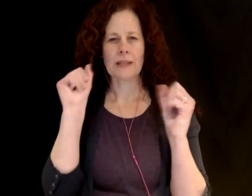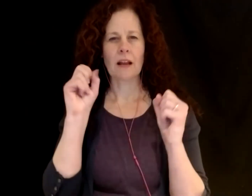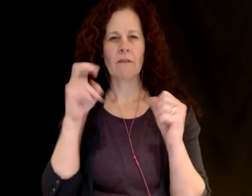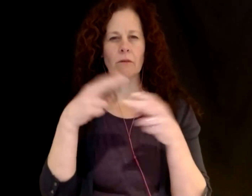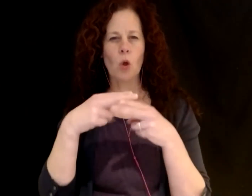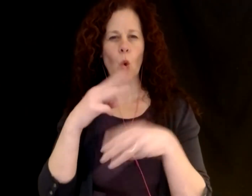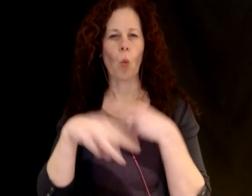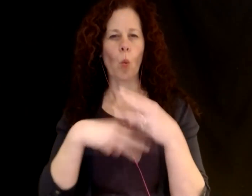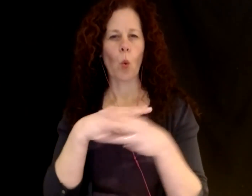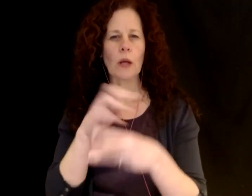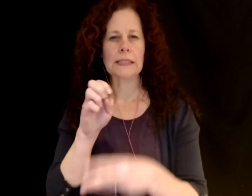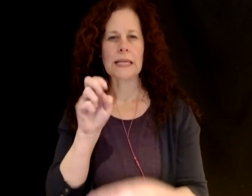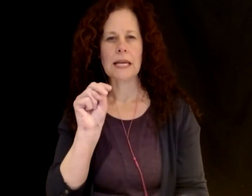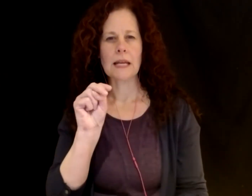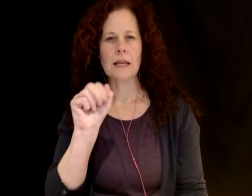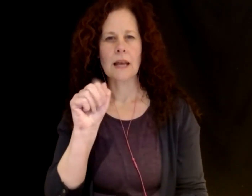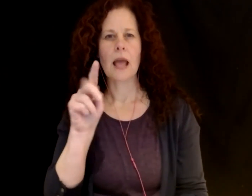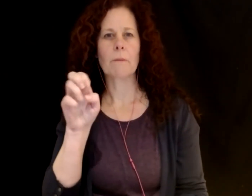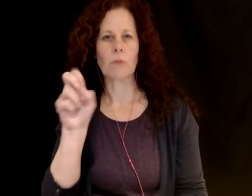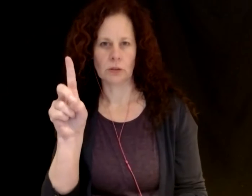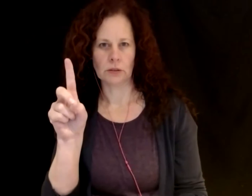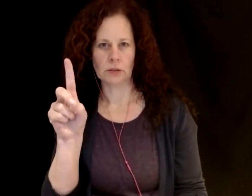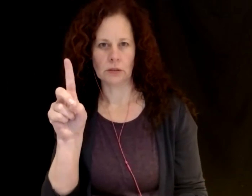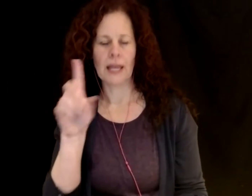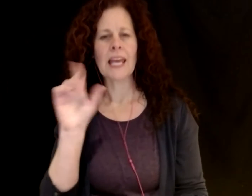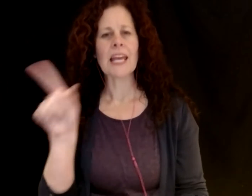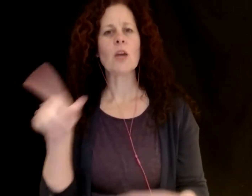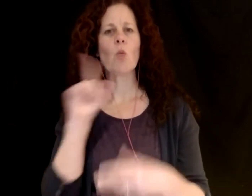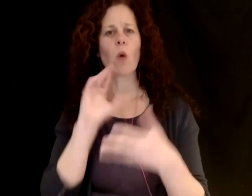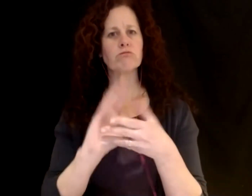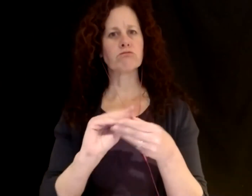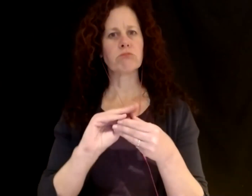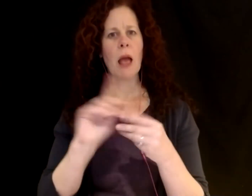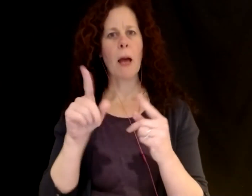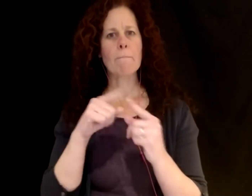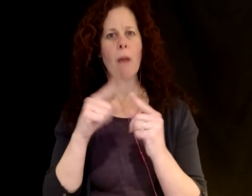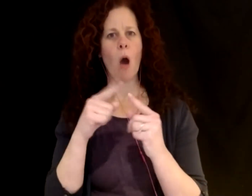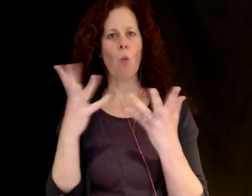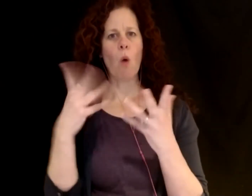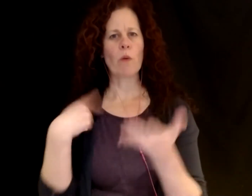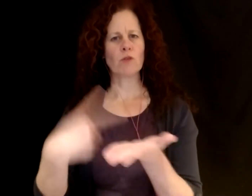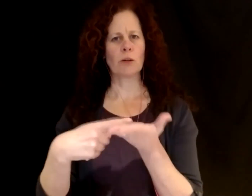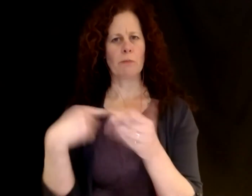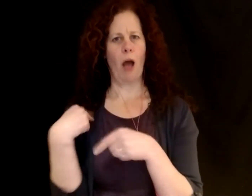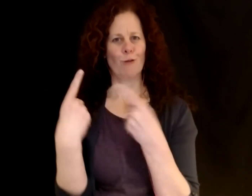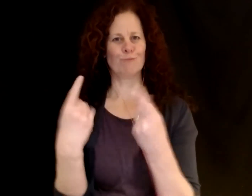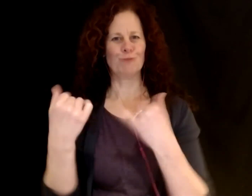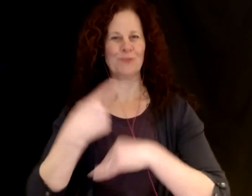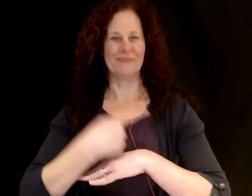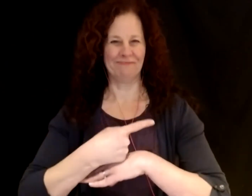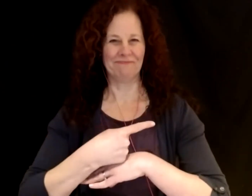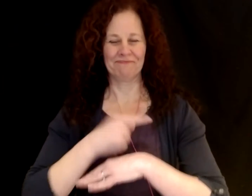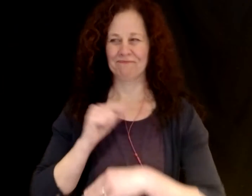what we've heard this morning and try and bring that together. So Victor, I'll pass it to you. Thank you